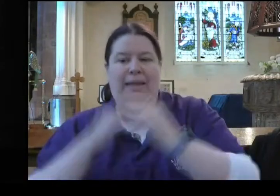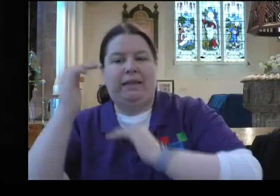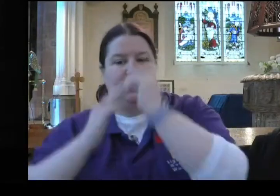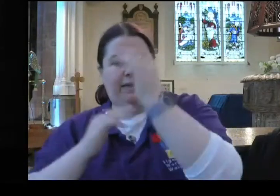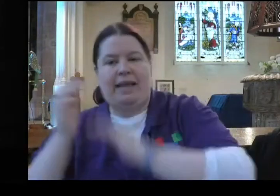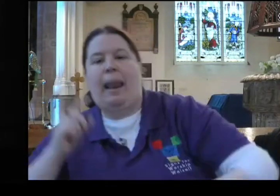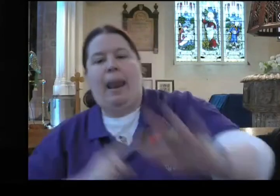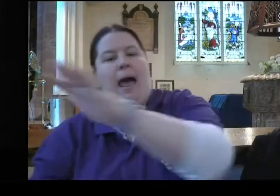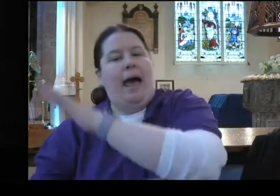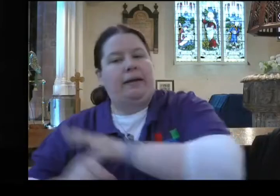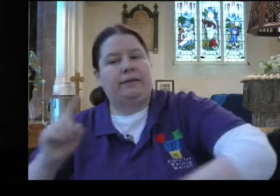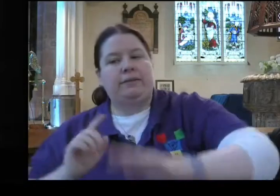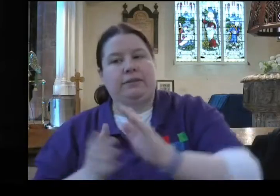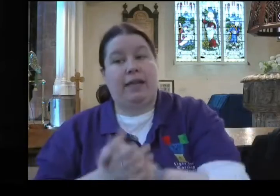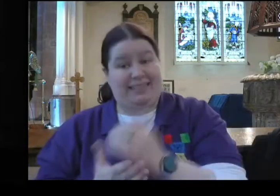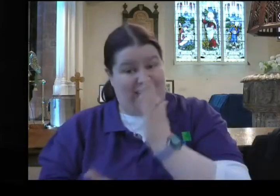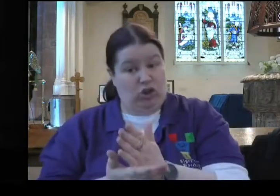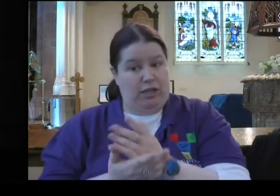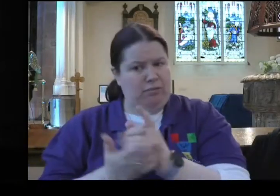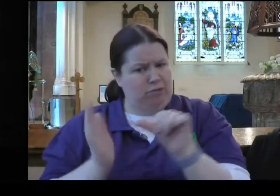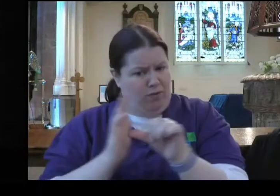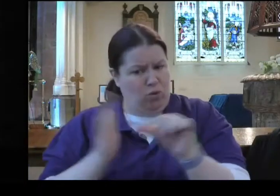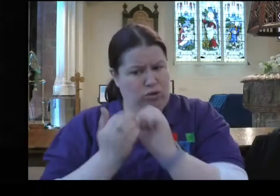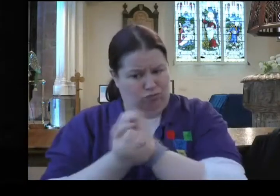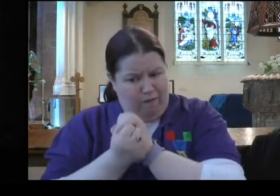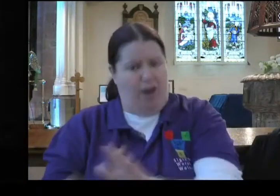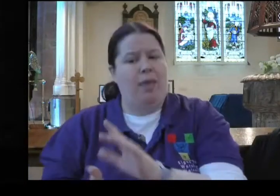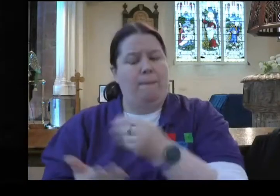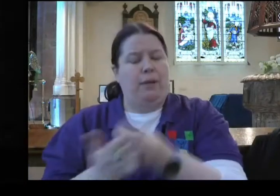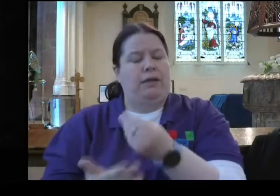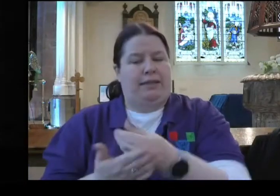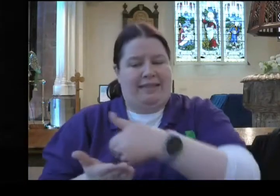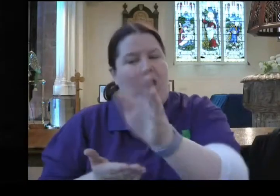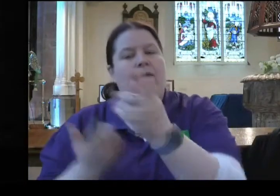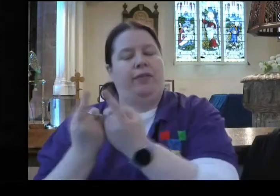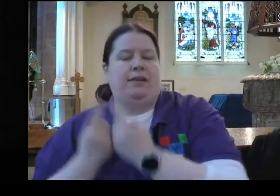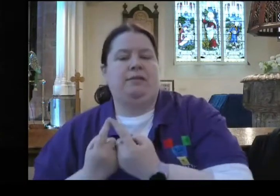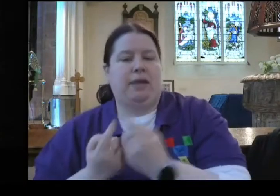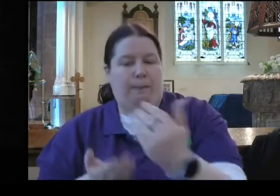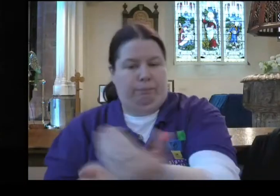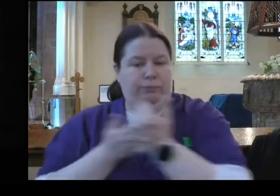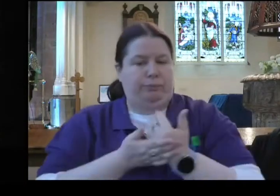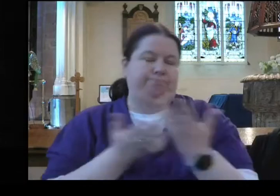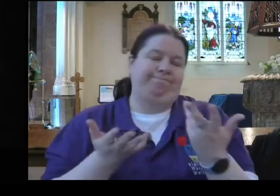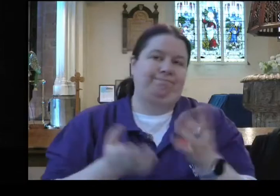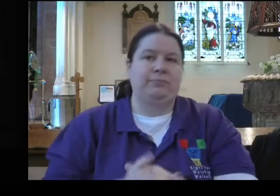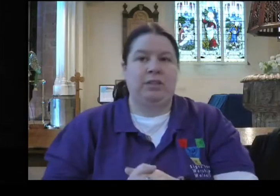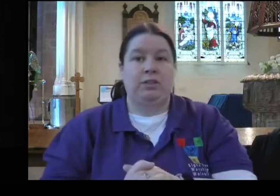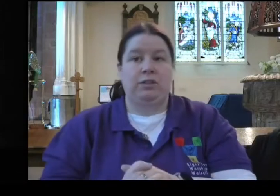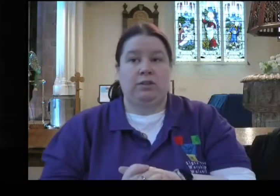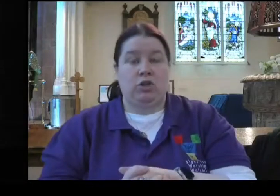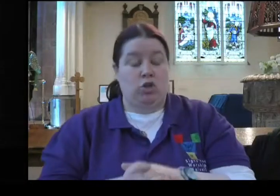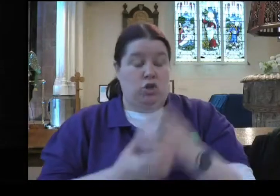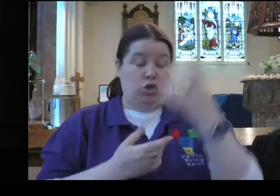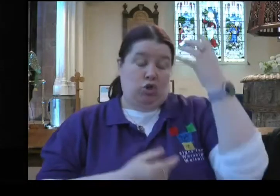land. And it's actually remarkably difficult to free up some of that money sometimes. The church commissioners, who hold the purse